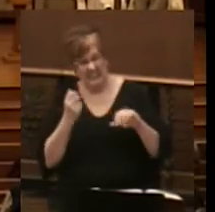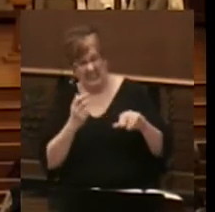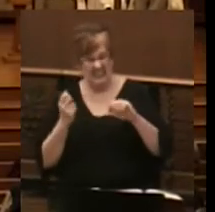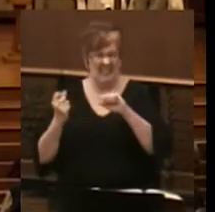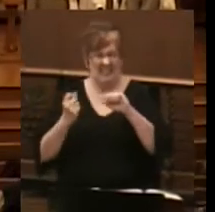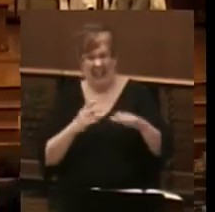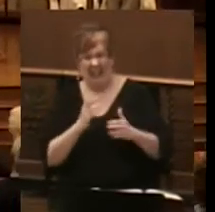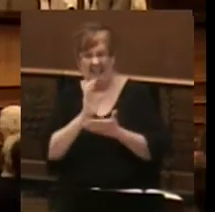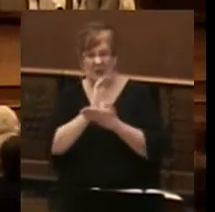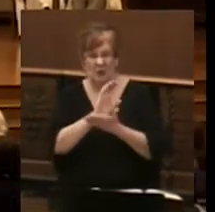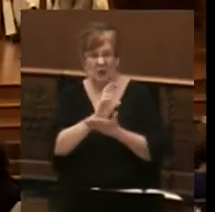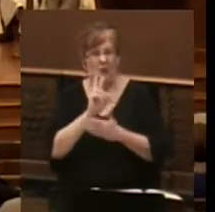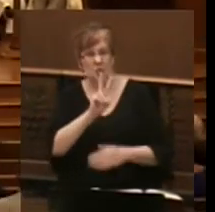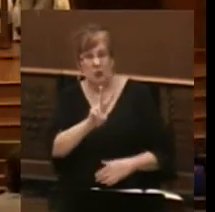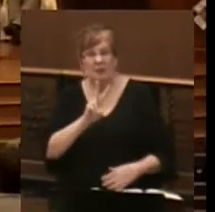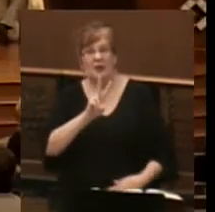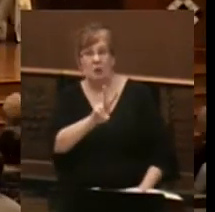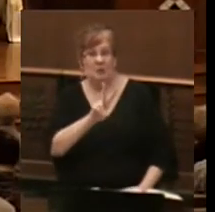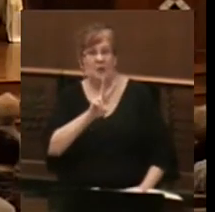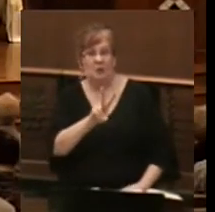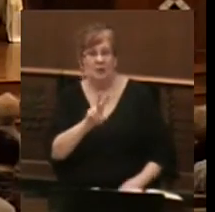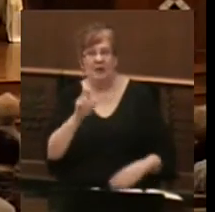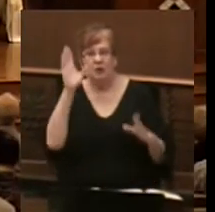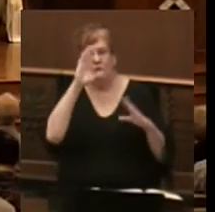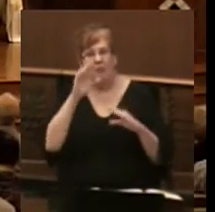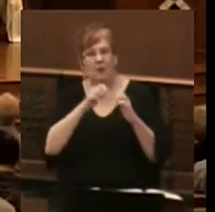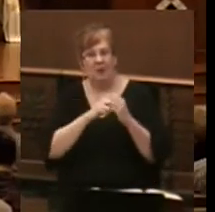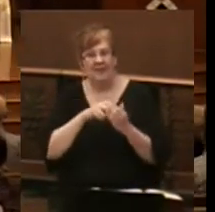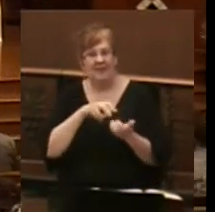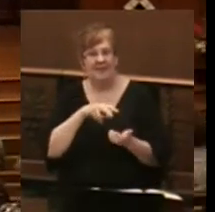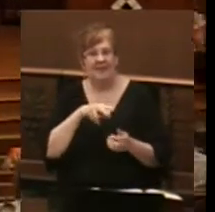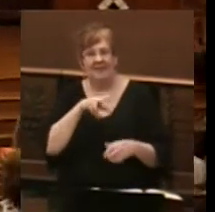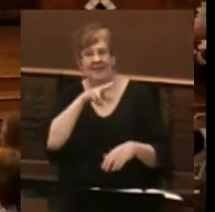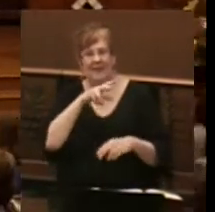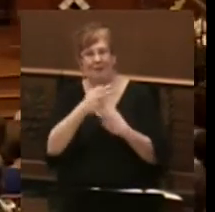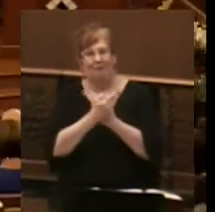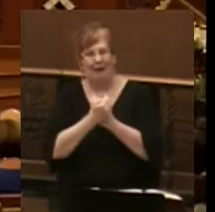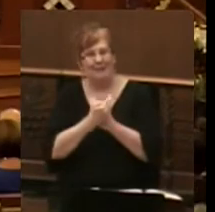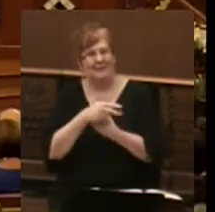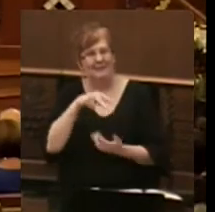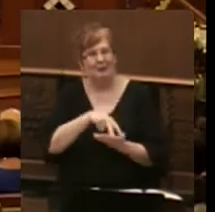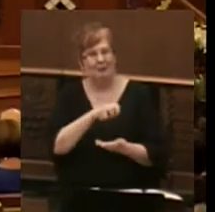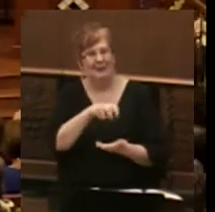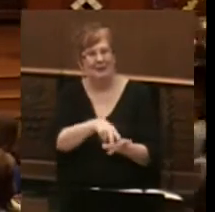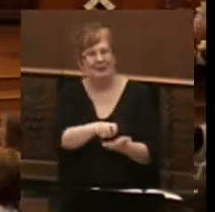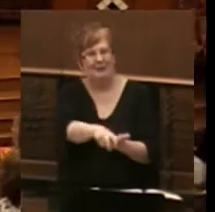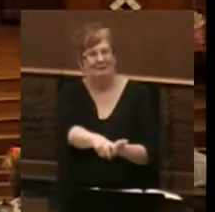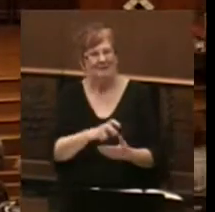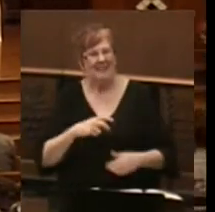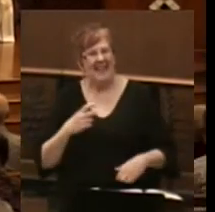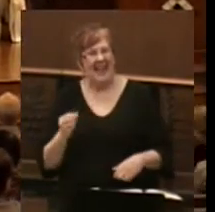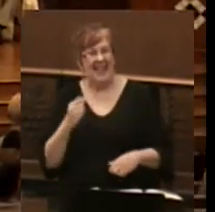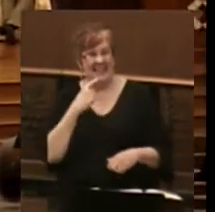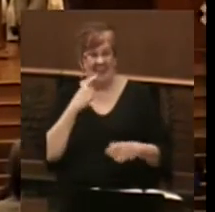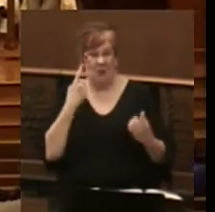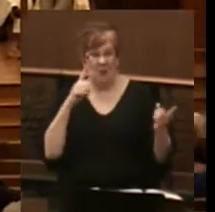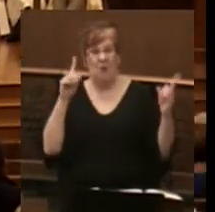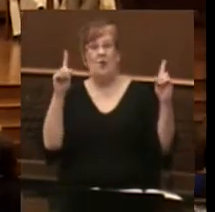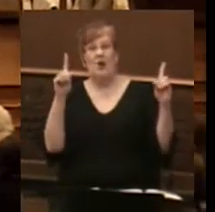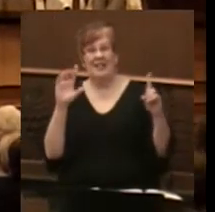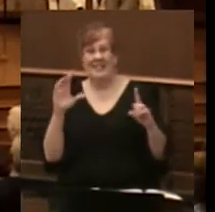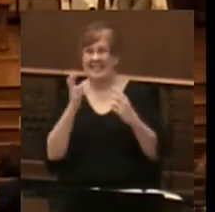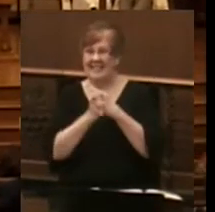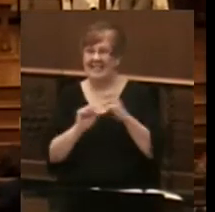sailboat. 2 by 2 by 2 by 2. A little trouble with the rabbits. 2 by 2 by 2 by 2. And she said, and it worked. She